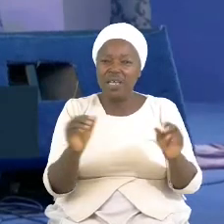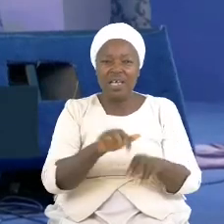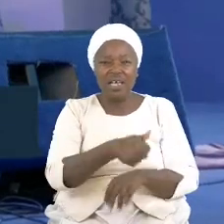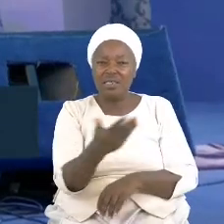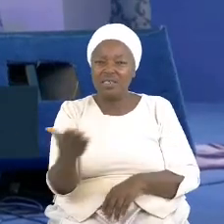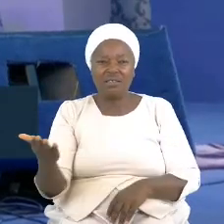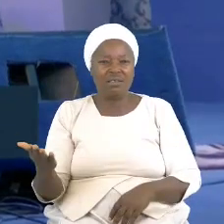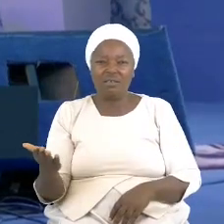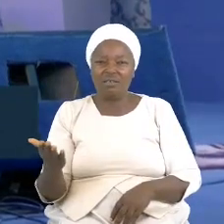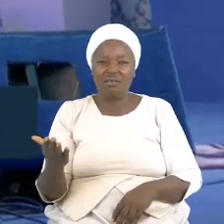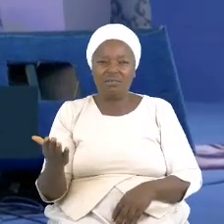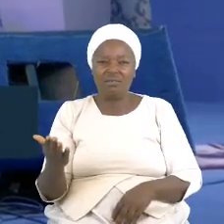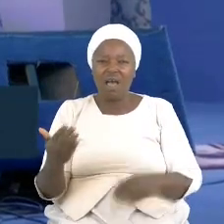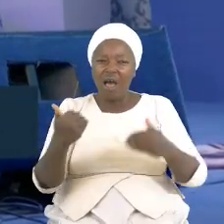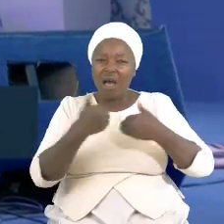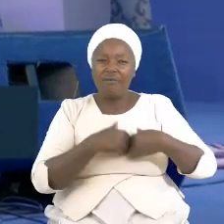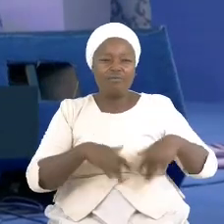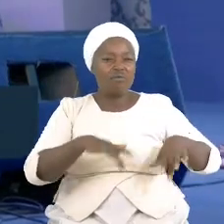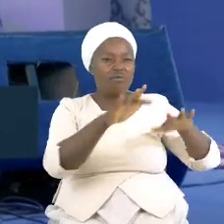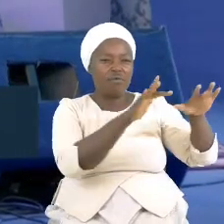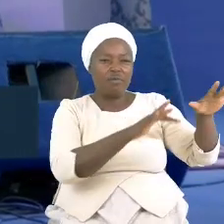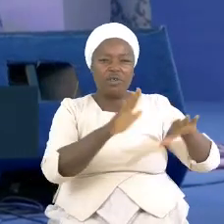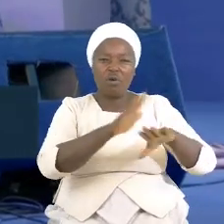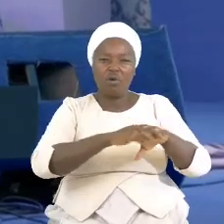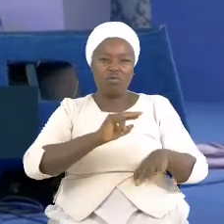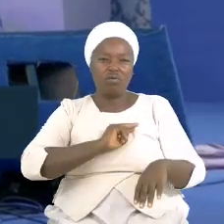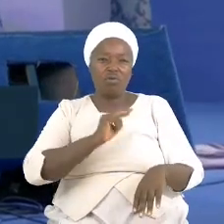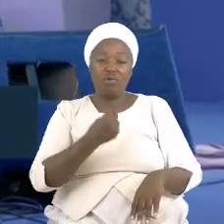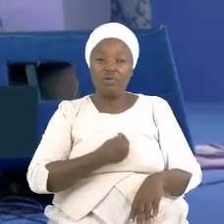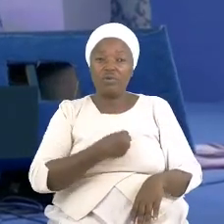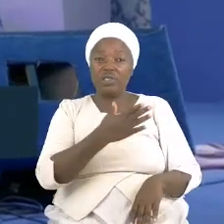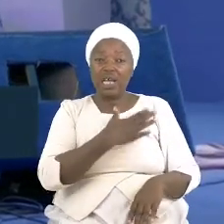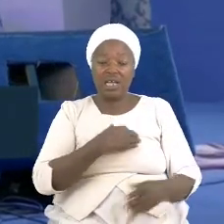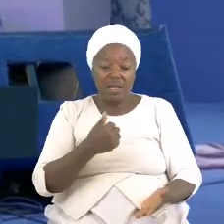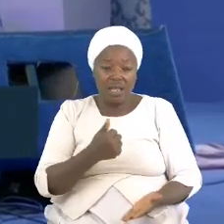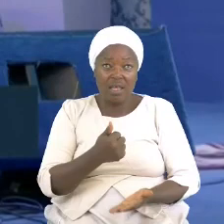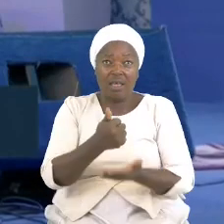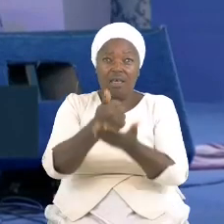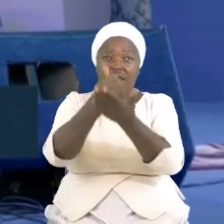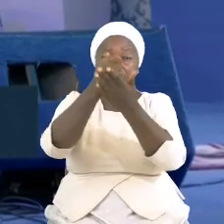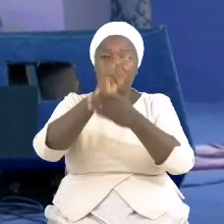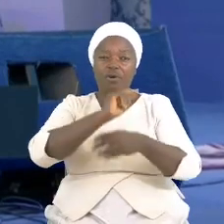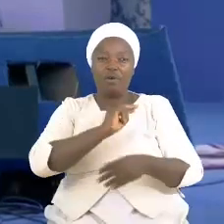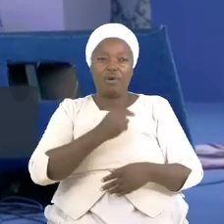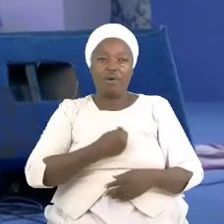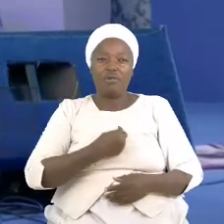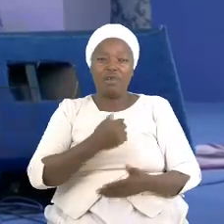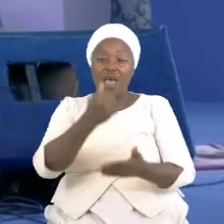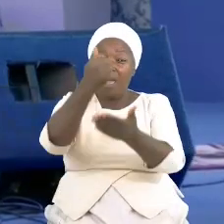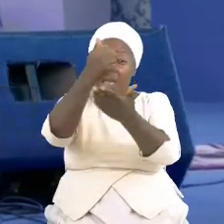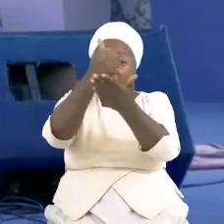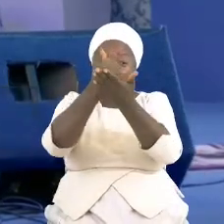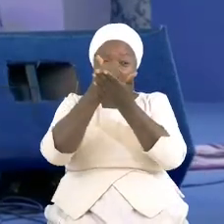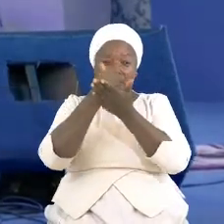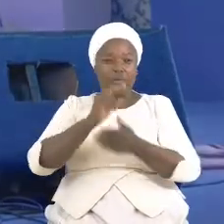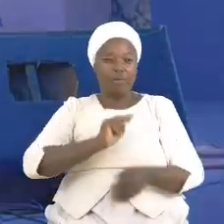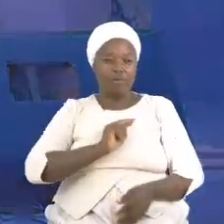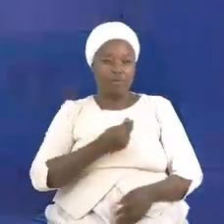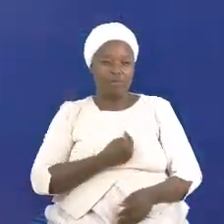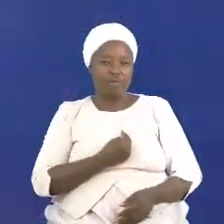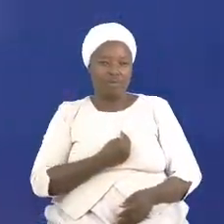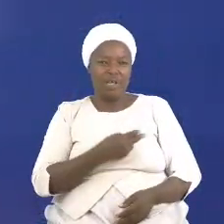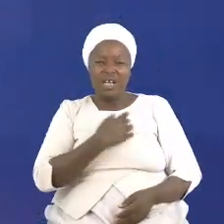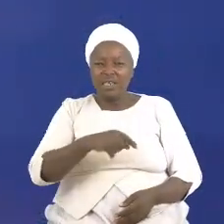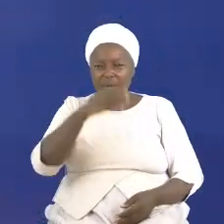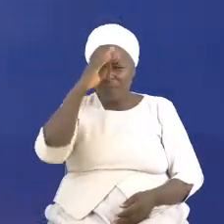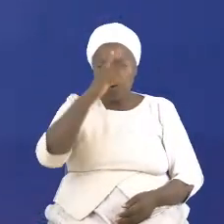have compassion on us and help us. The man was helpless. The man was